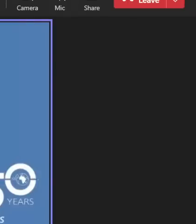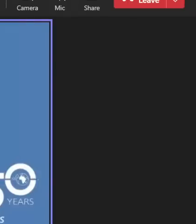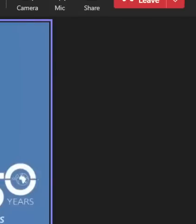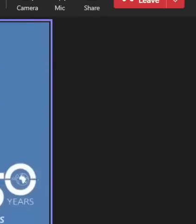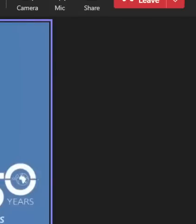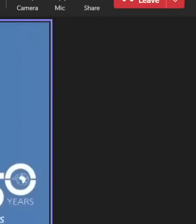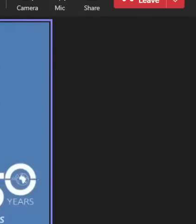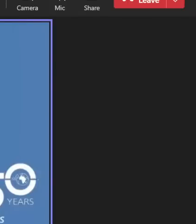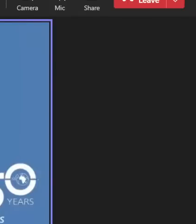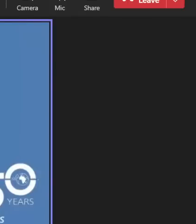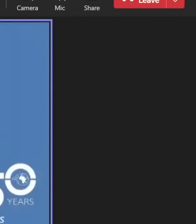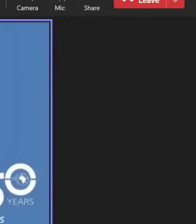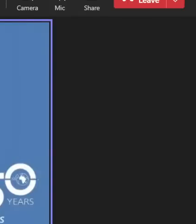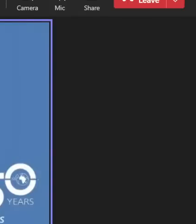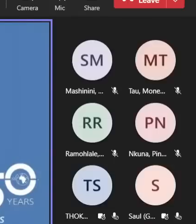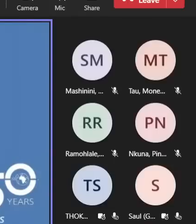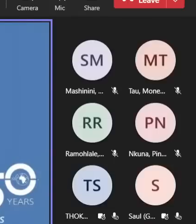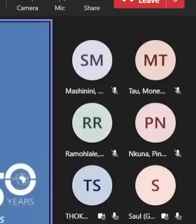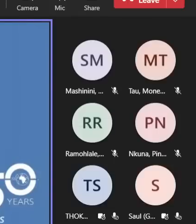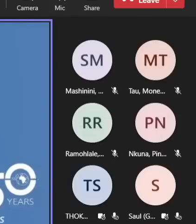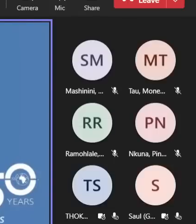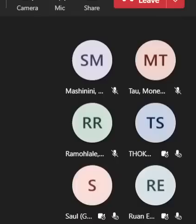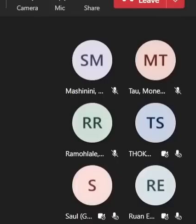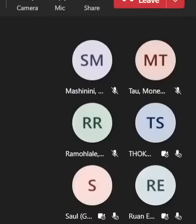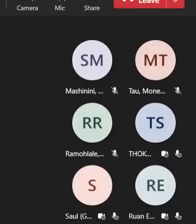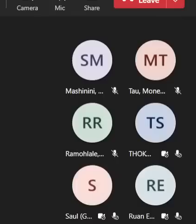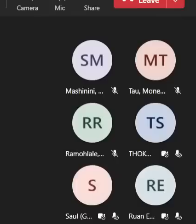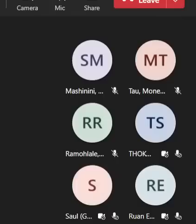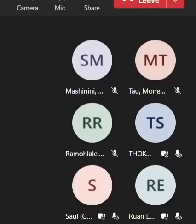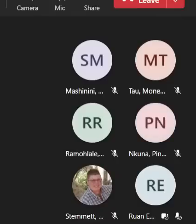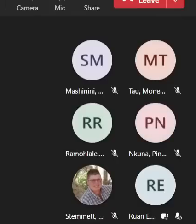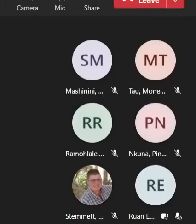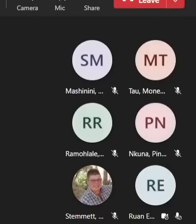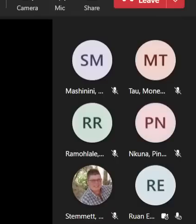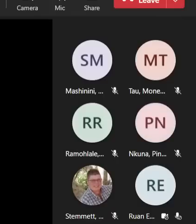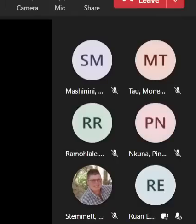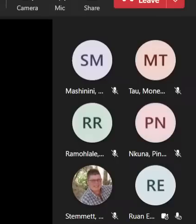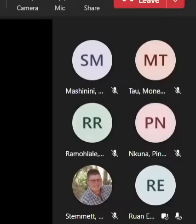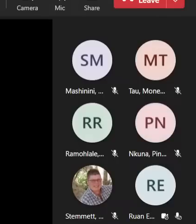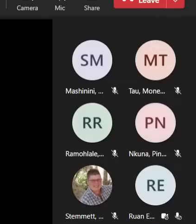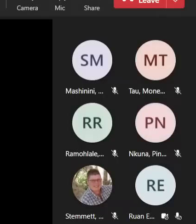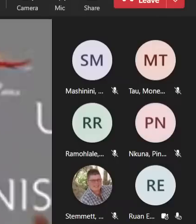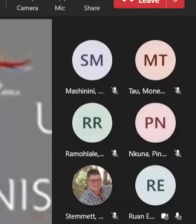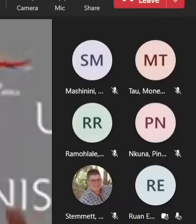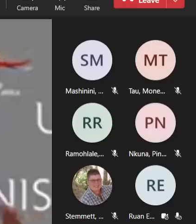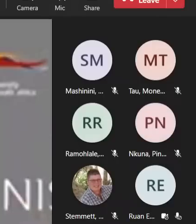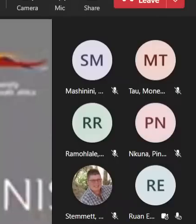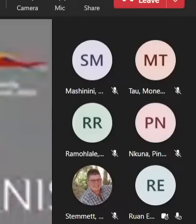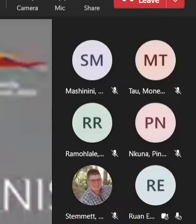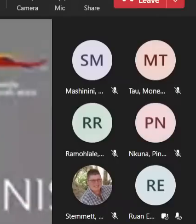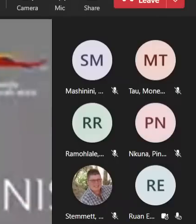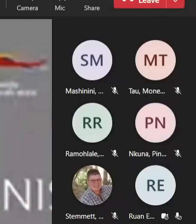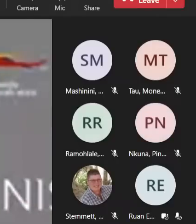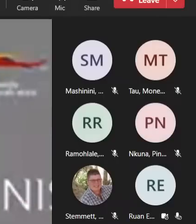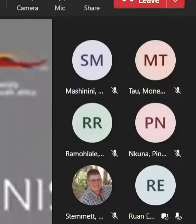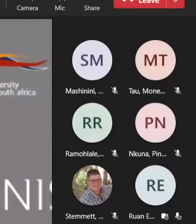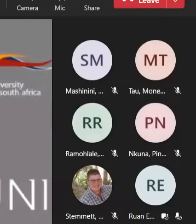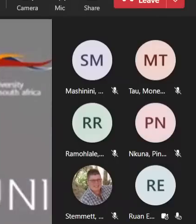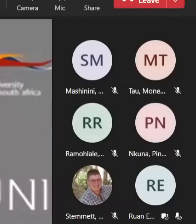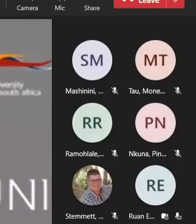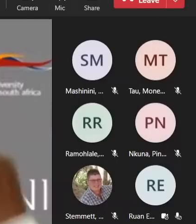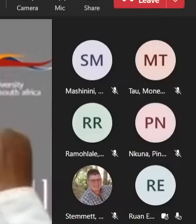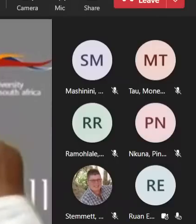beyond the time that we had planned to be here, but thank you for staying with us. We really appreciate it as we go into the